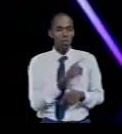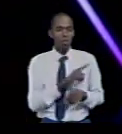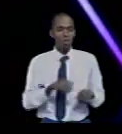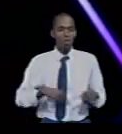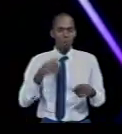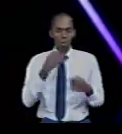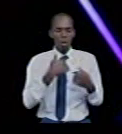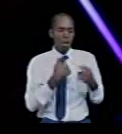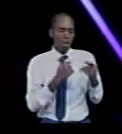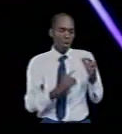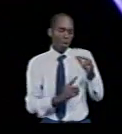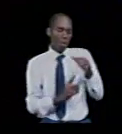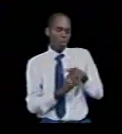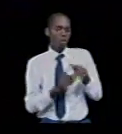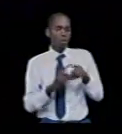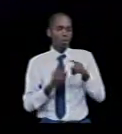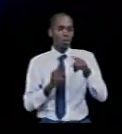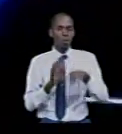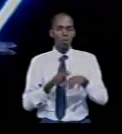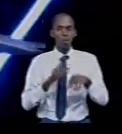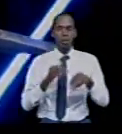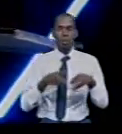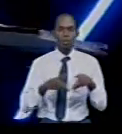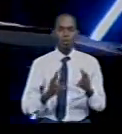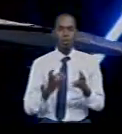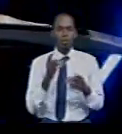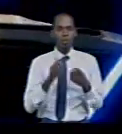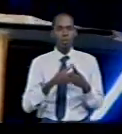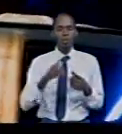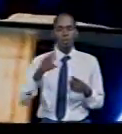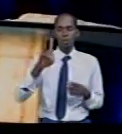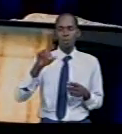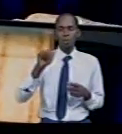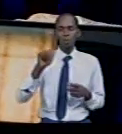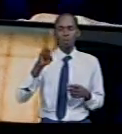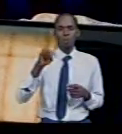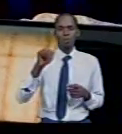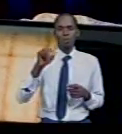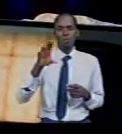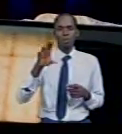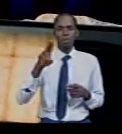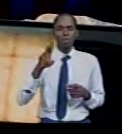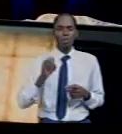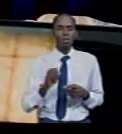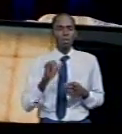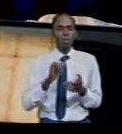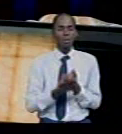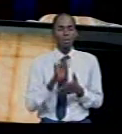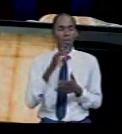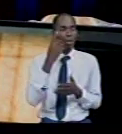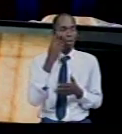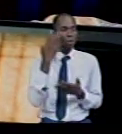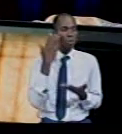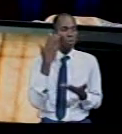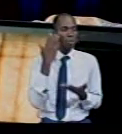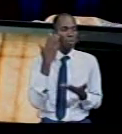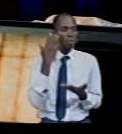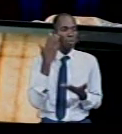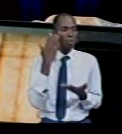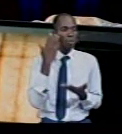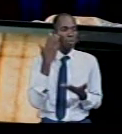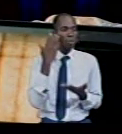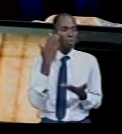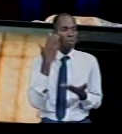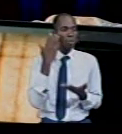you on the way to Damascus has sent me that your eyes will be opened, that you'll be baptized in